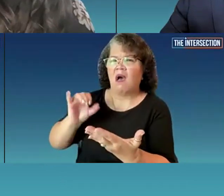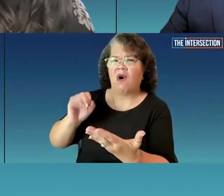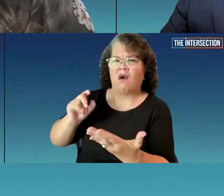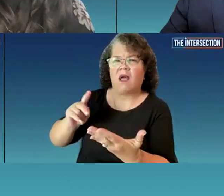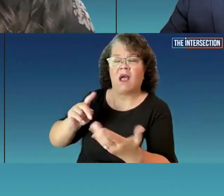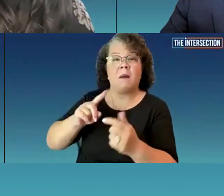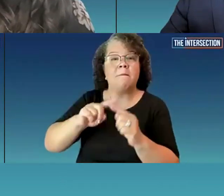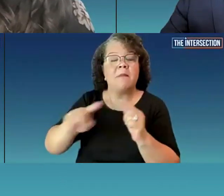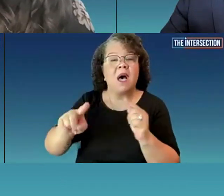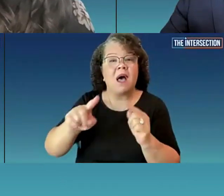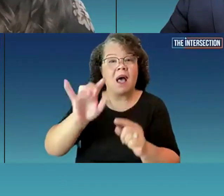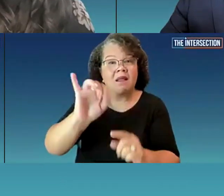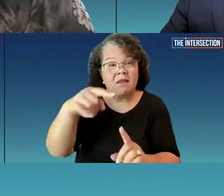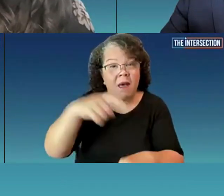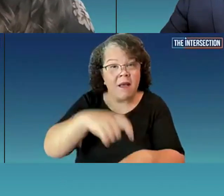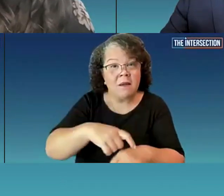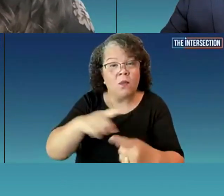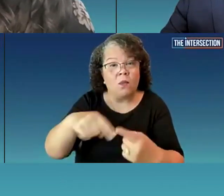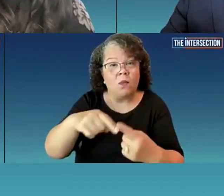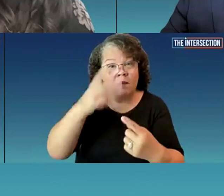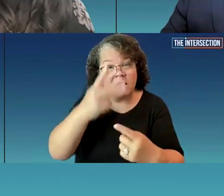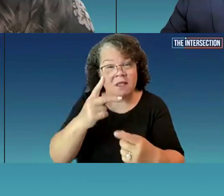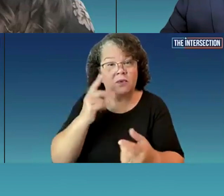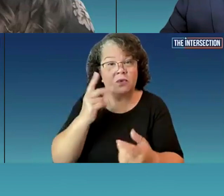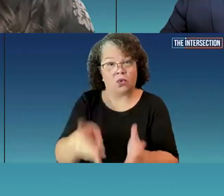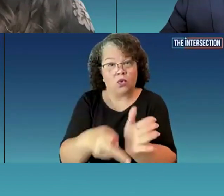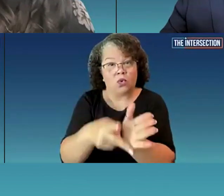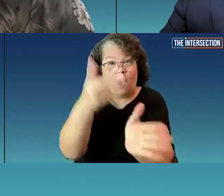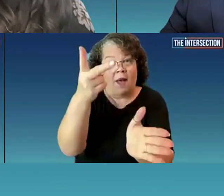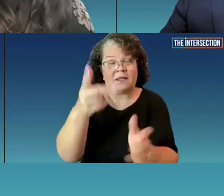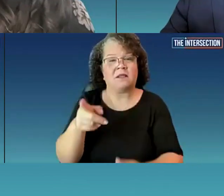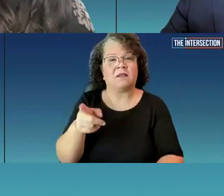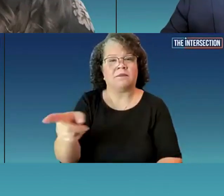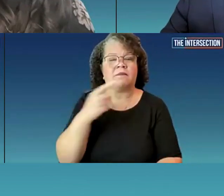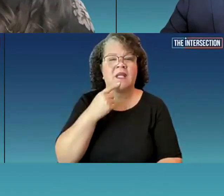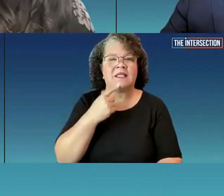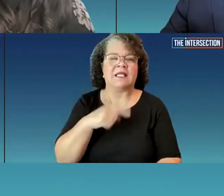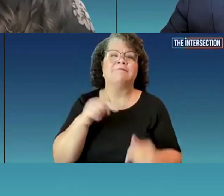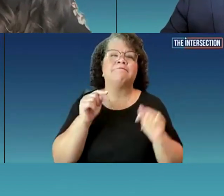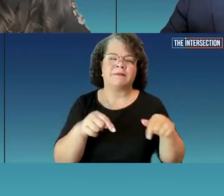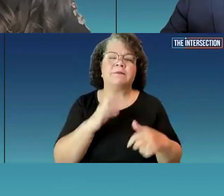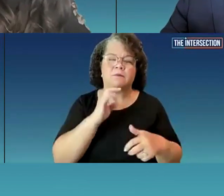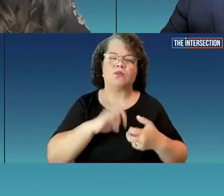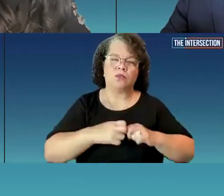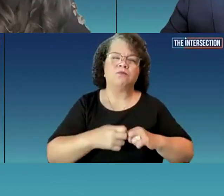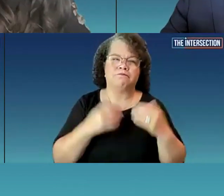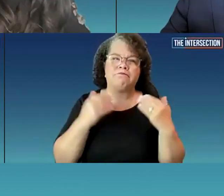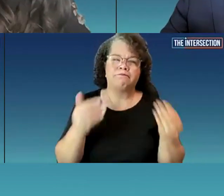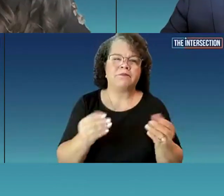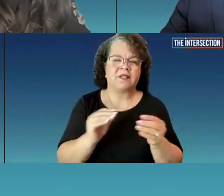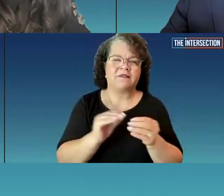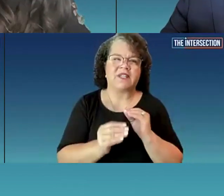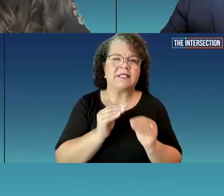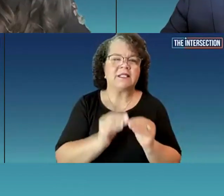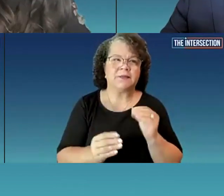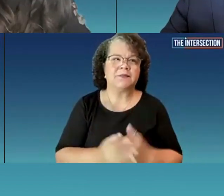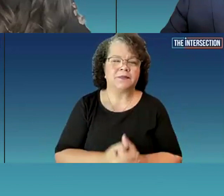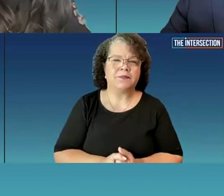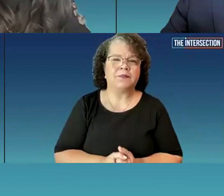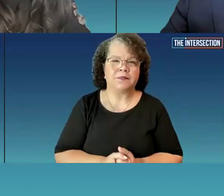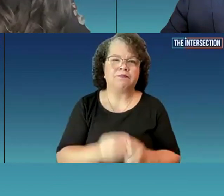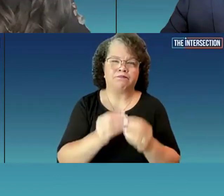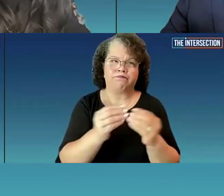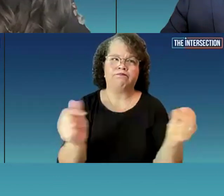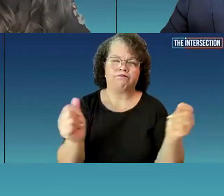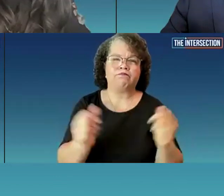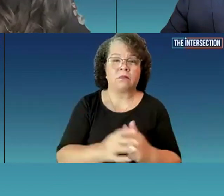it twice, they usually say, this is a problem, let's fix it. And another thing we dealt with,